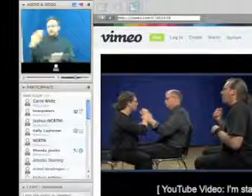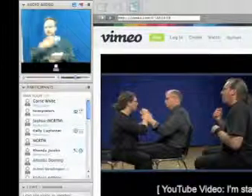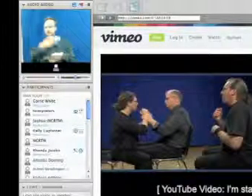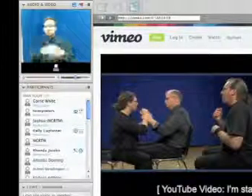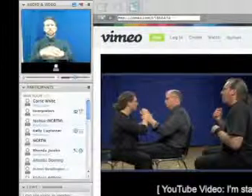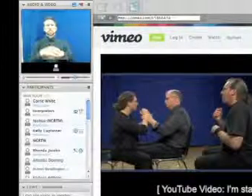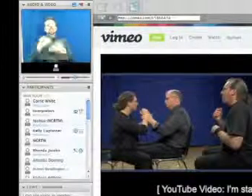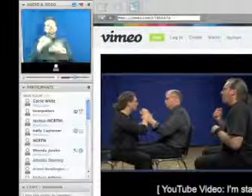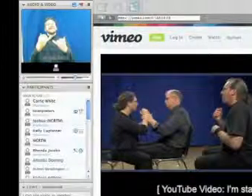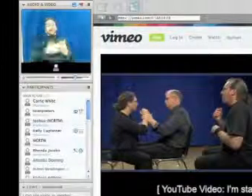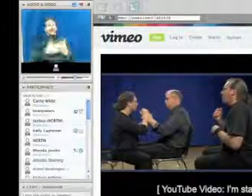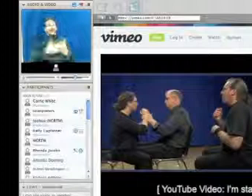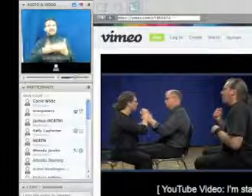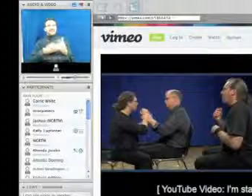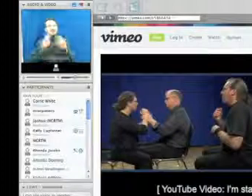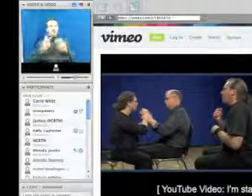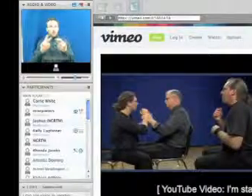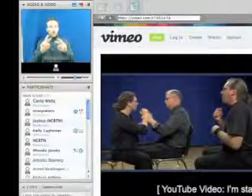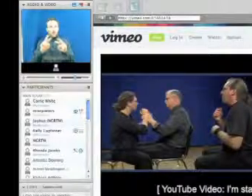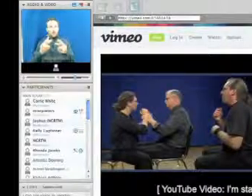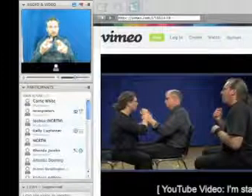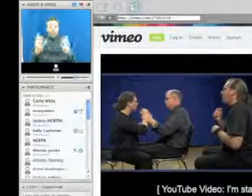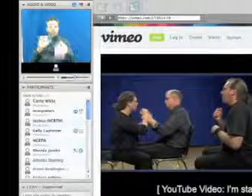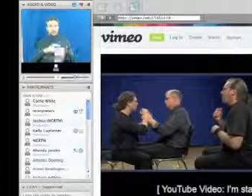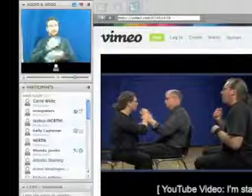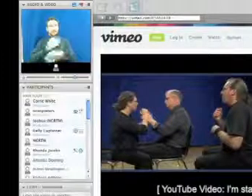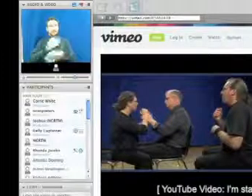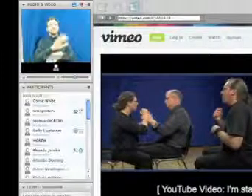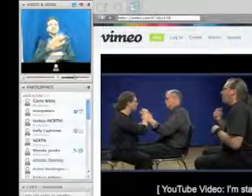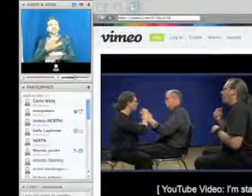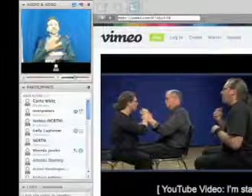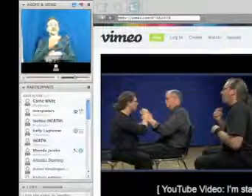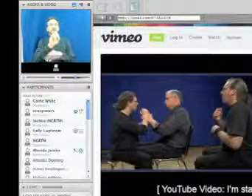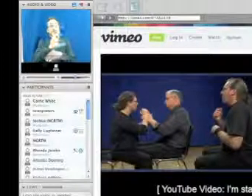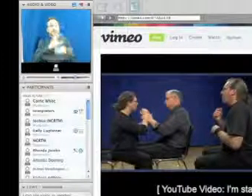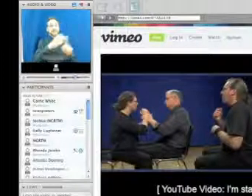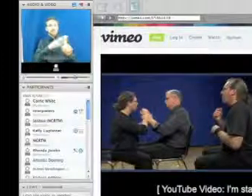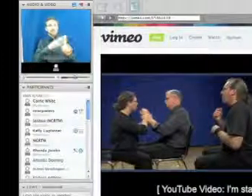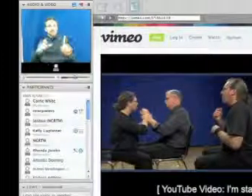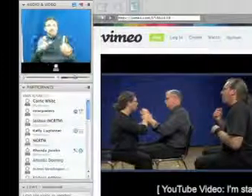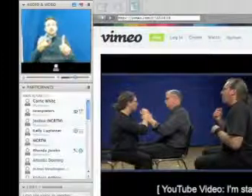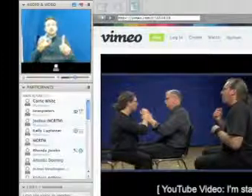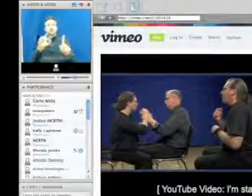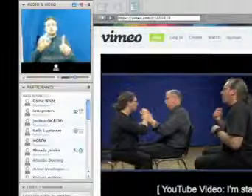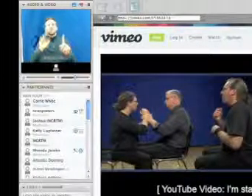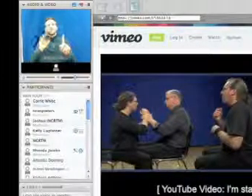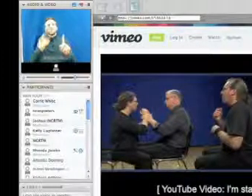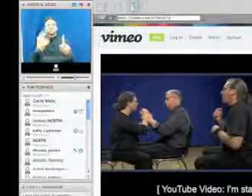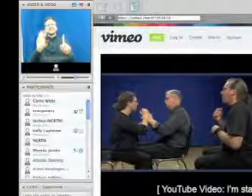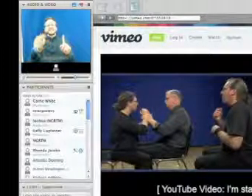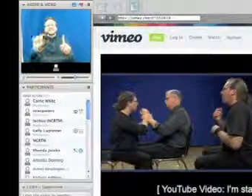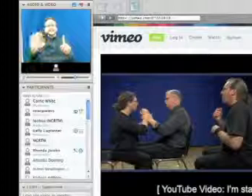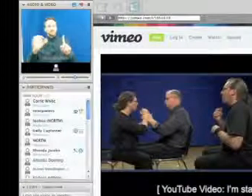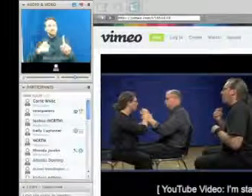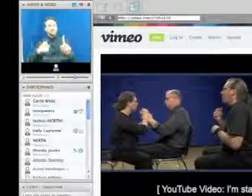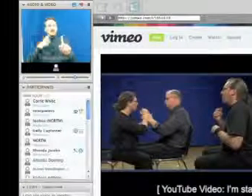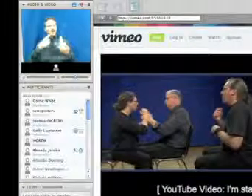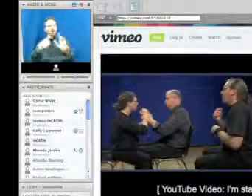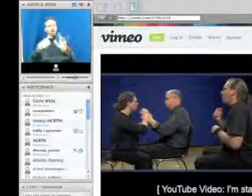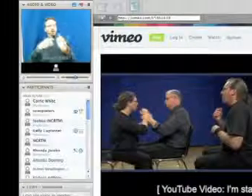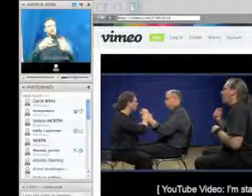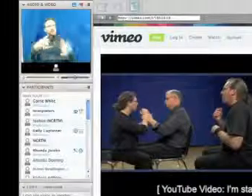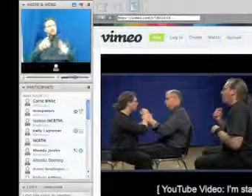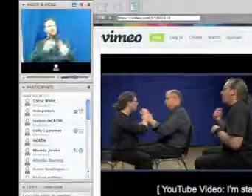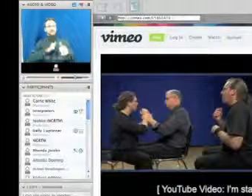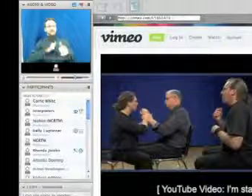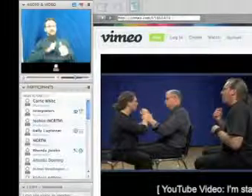55 seconds to 106. That's the first instance of that. I will play it here myself and let you watch it also.